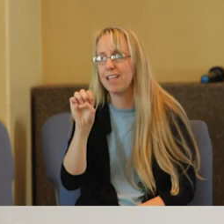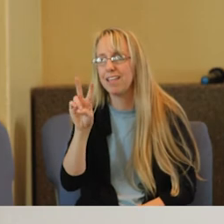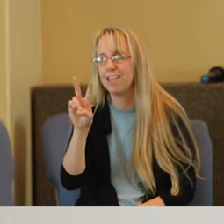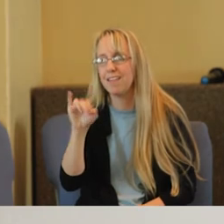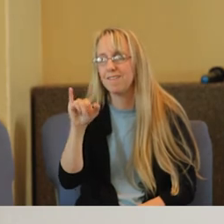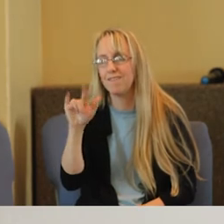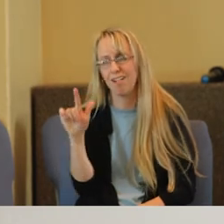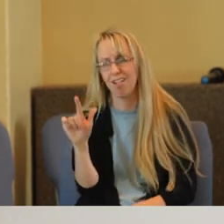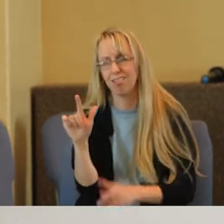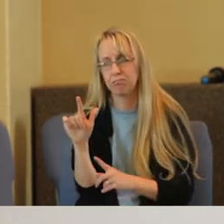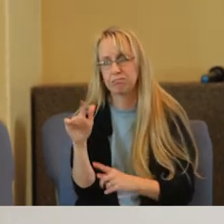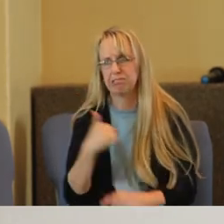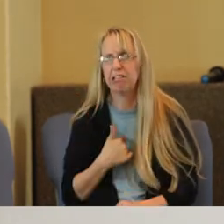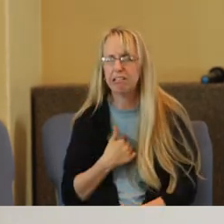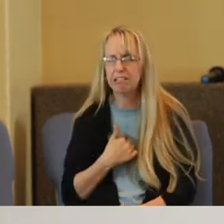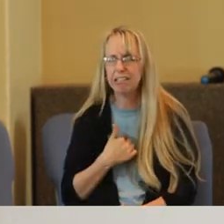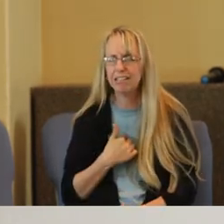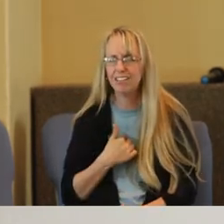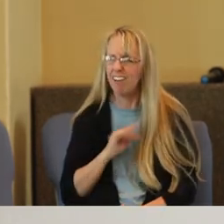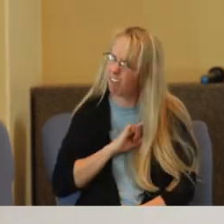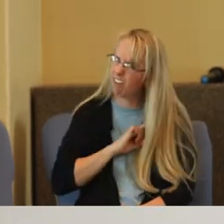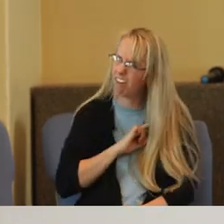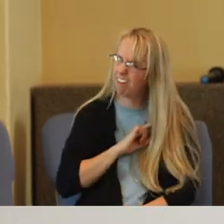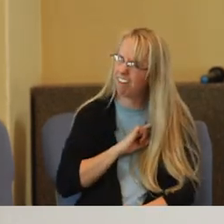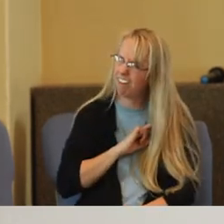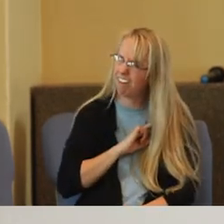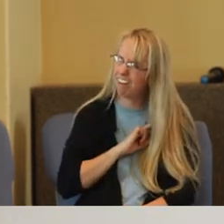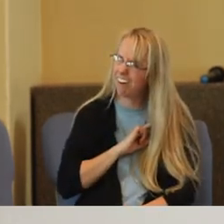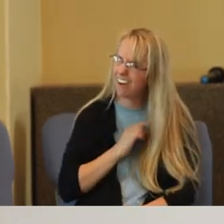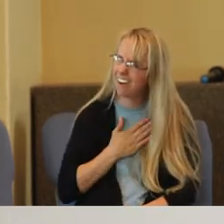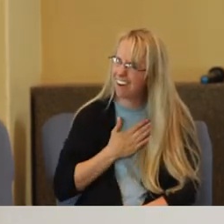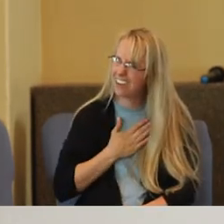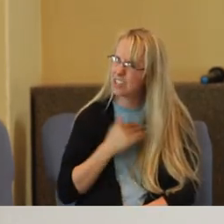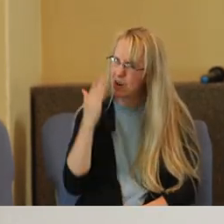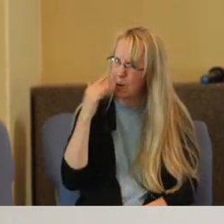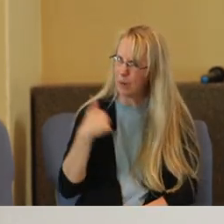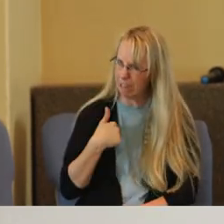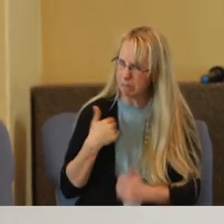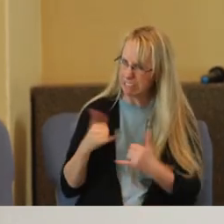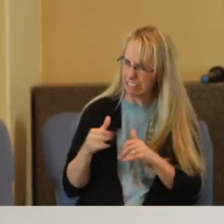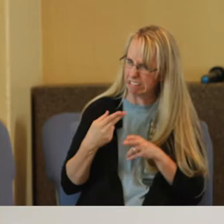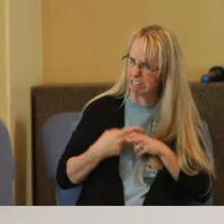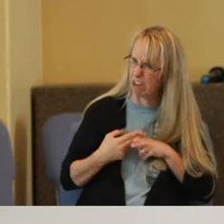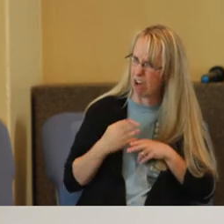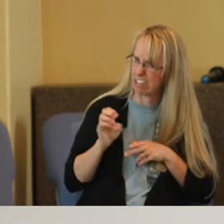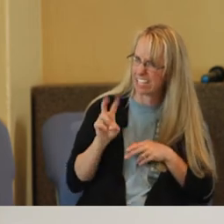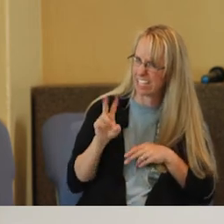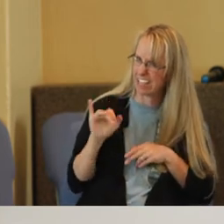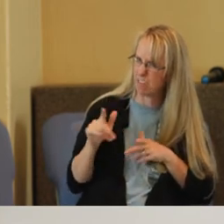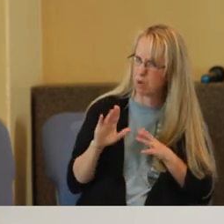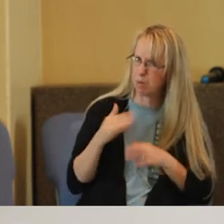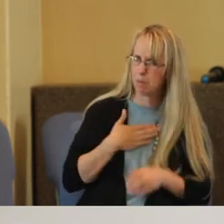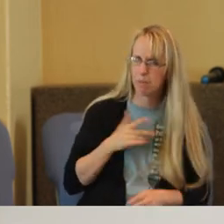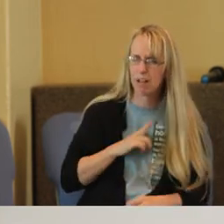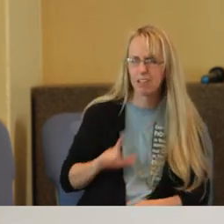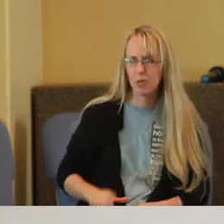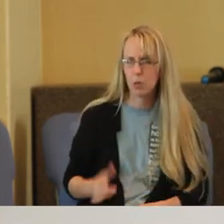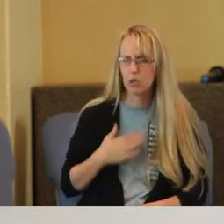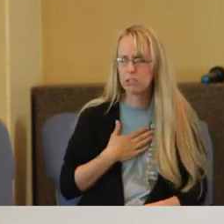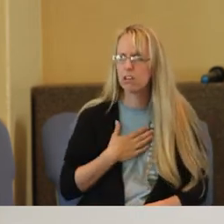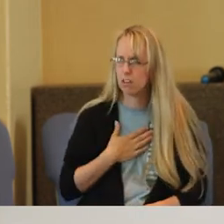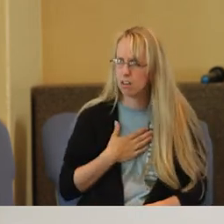That kind of hurts, doesn't it, to know that we are still considered evil by our Lord.